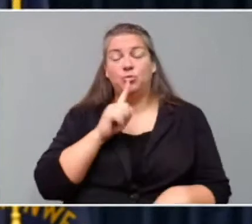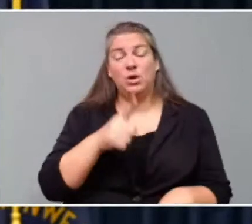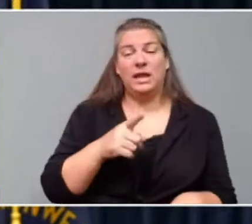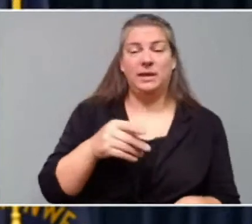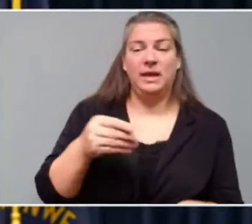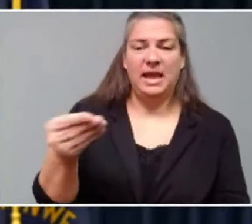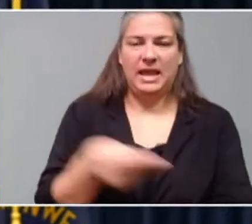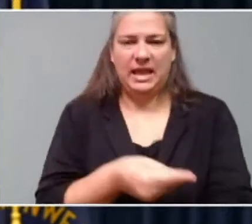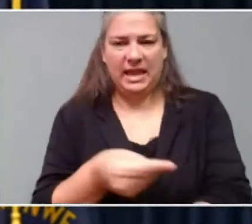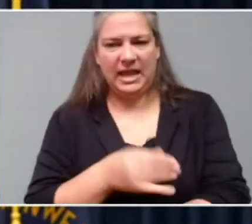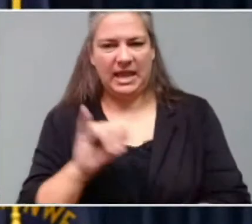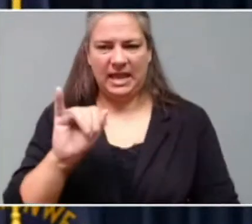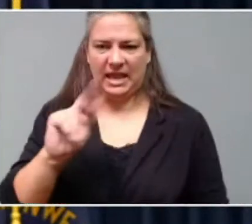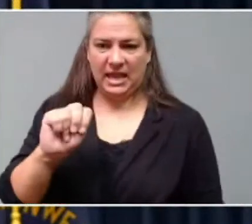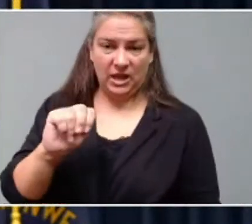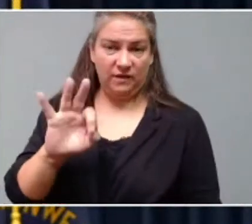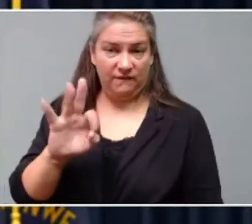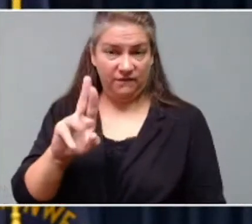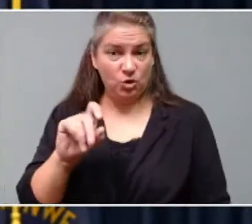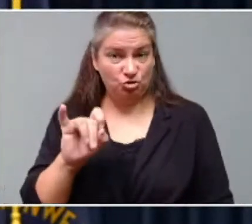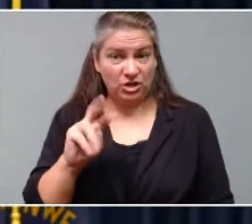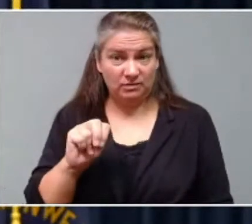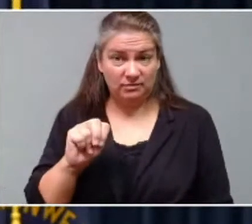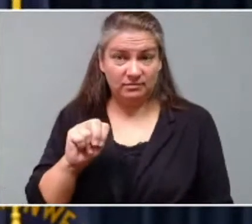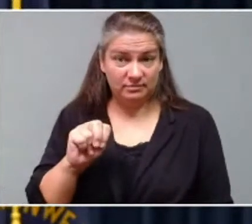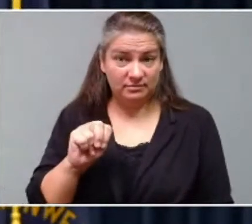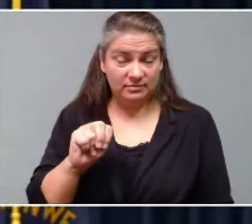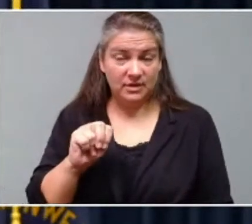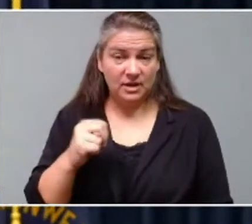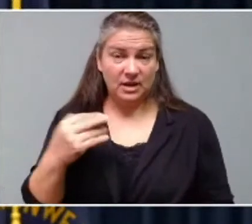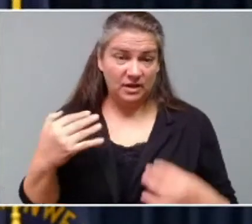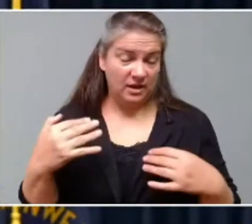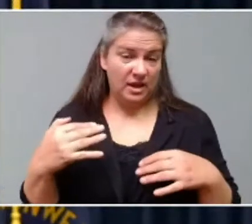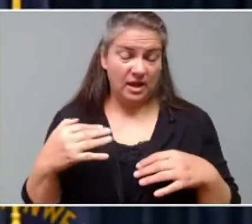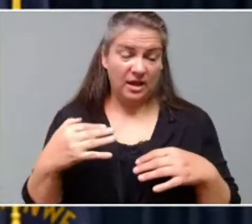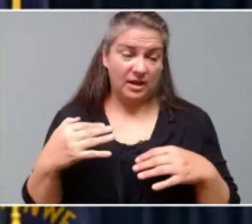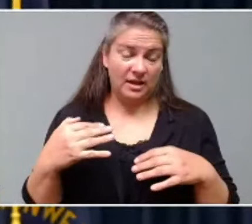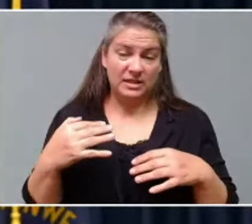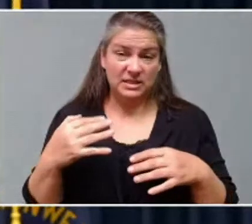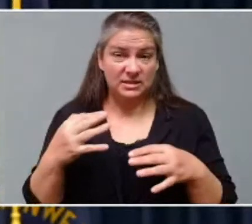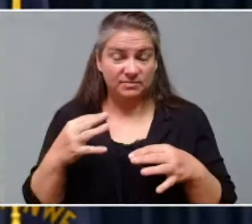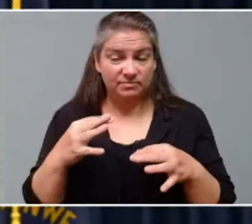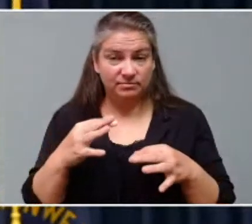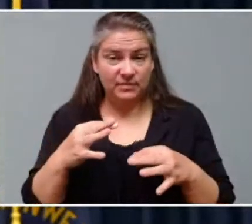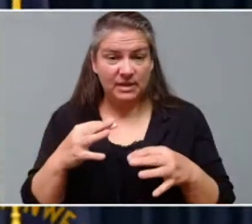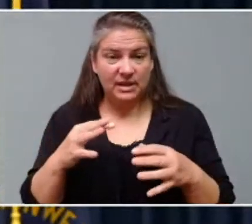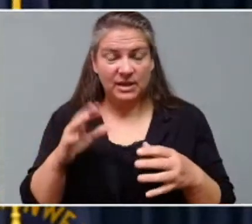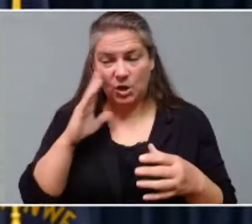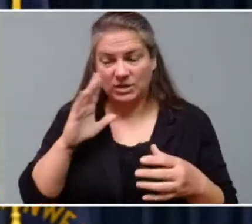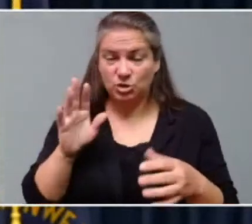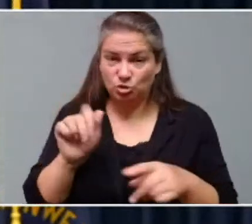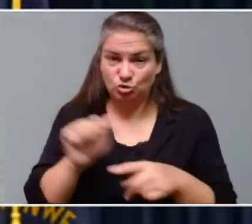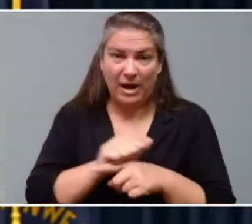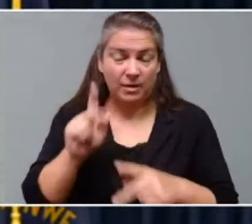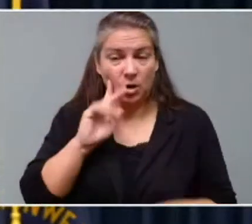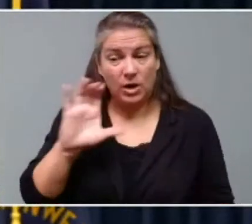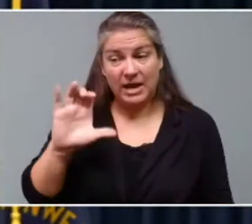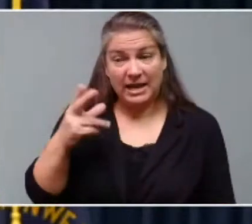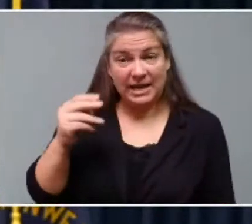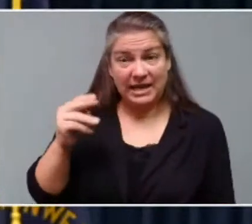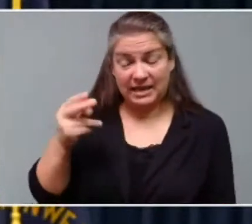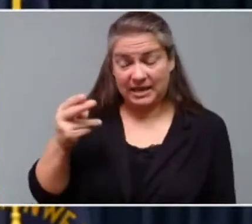so it's a pretty significant thing that takes trained personnel to do it. I mean, chemotherapy is an infusion. And in many